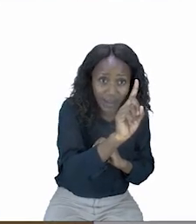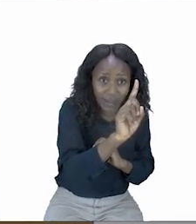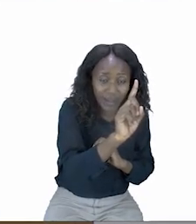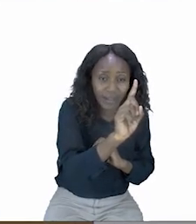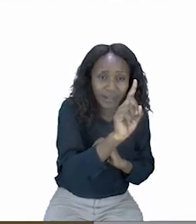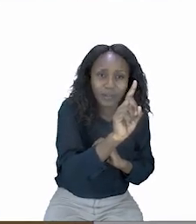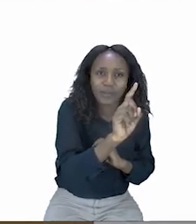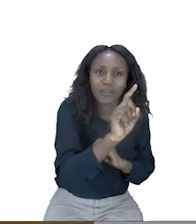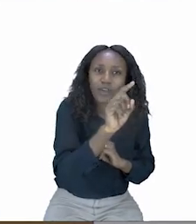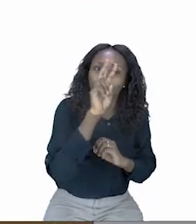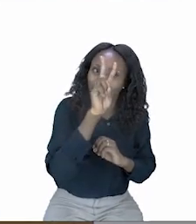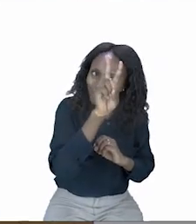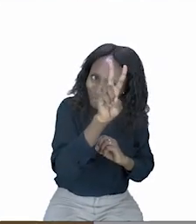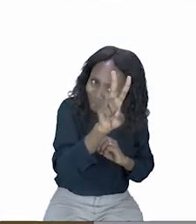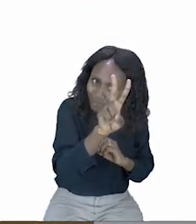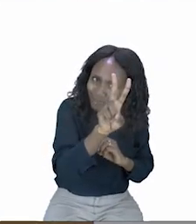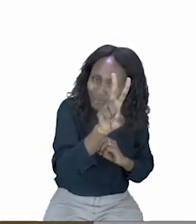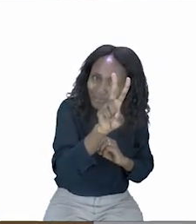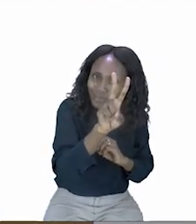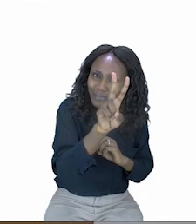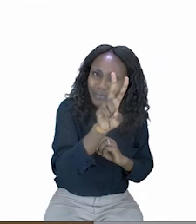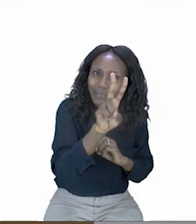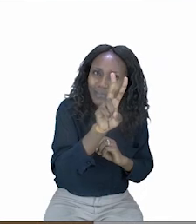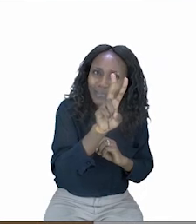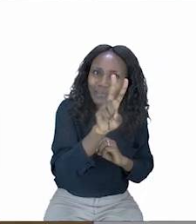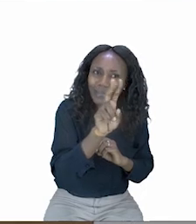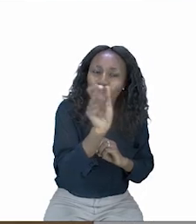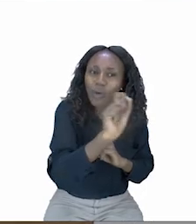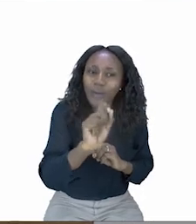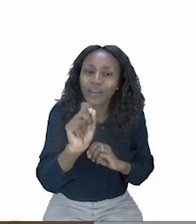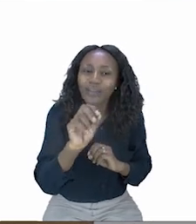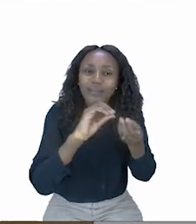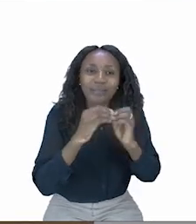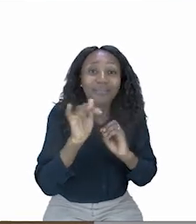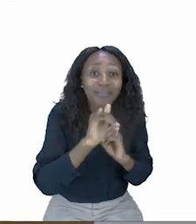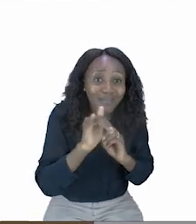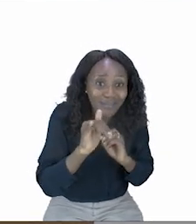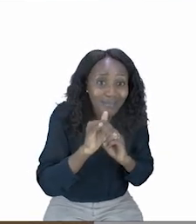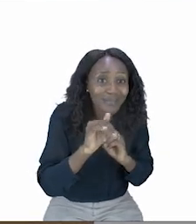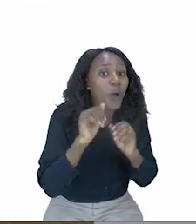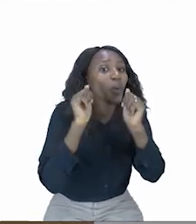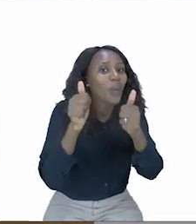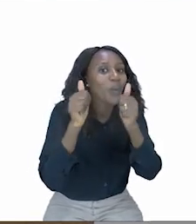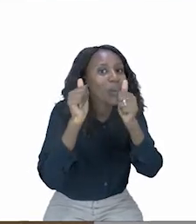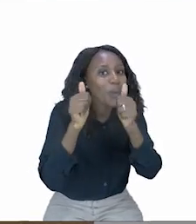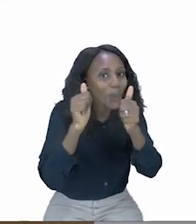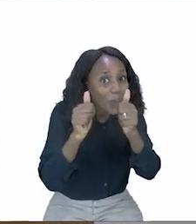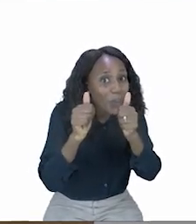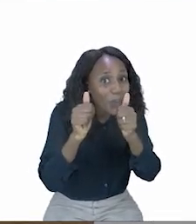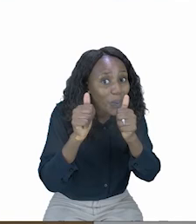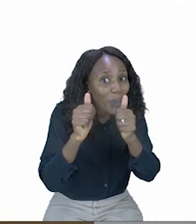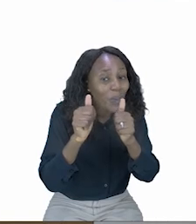and then 2. So which number are you going to write? Very good. You are going to write